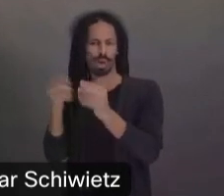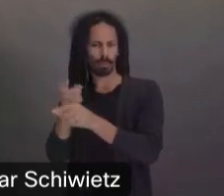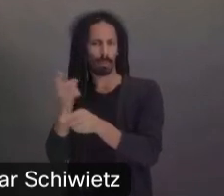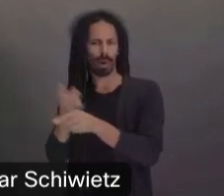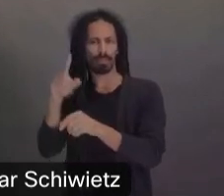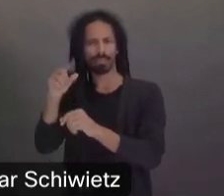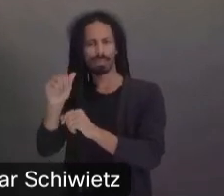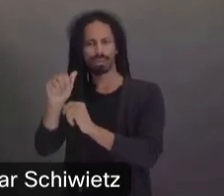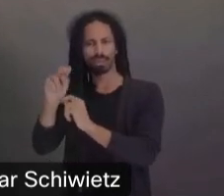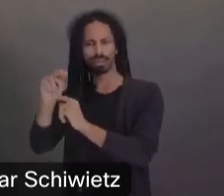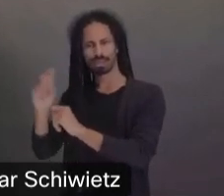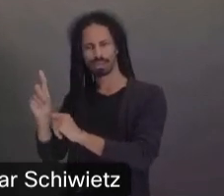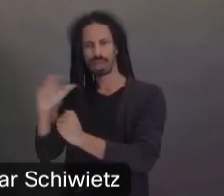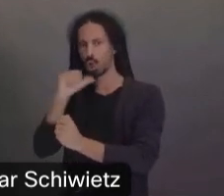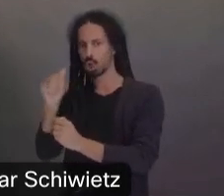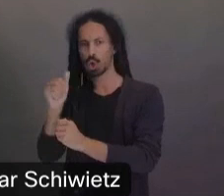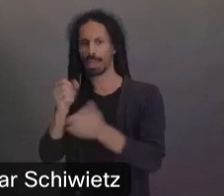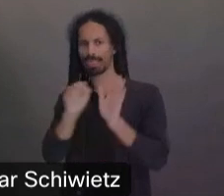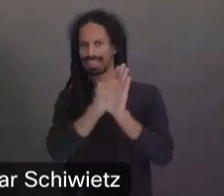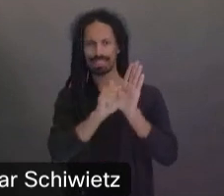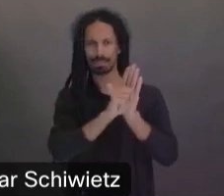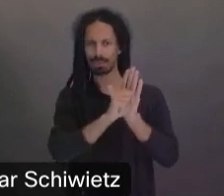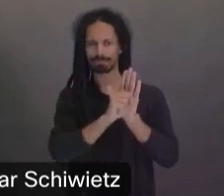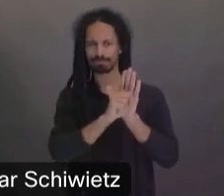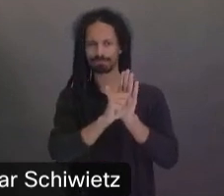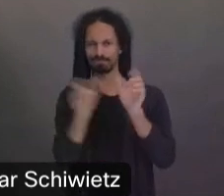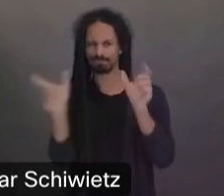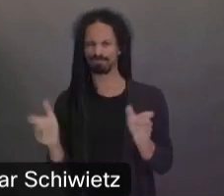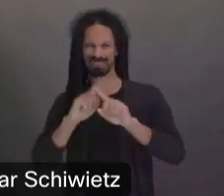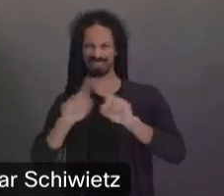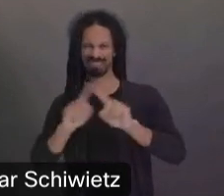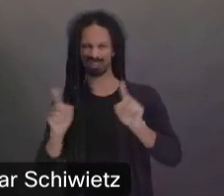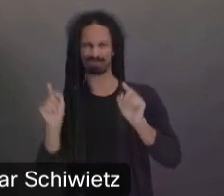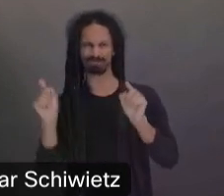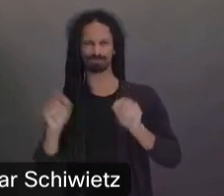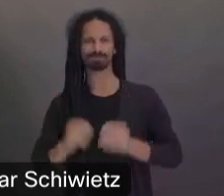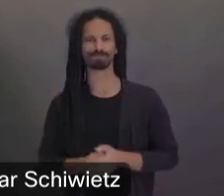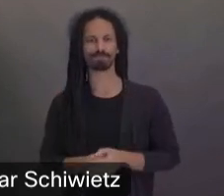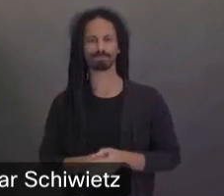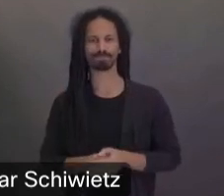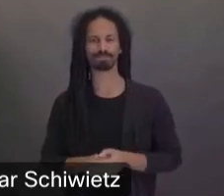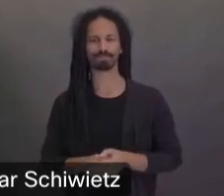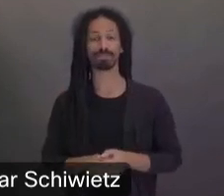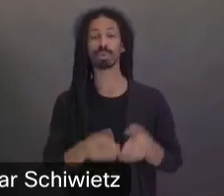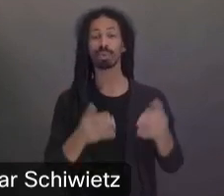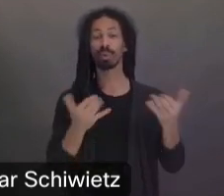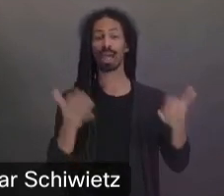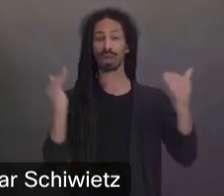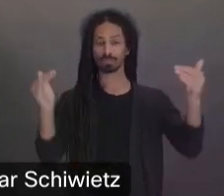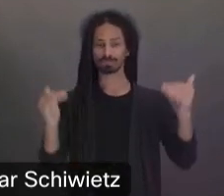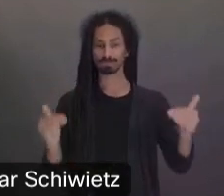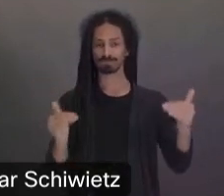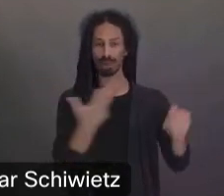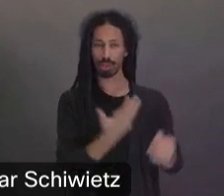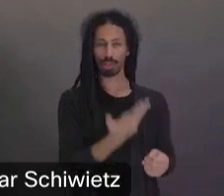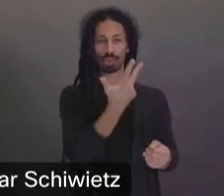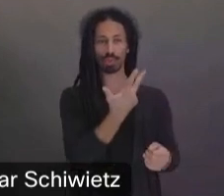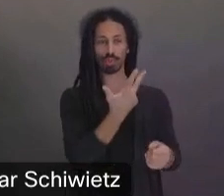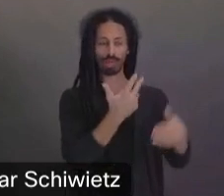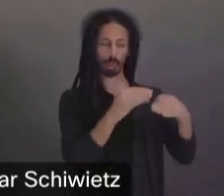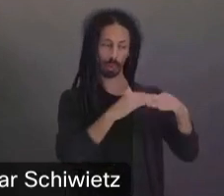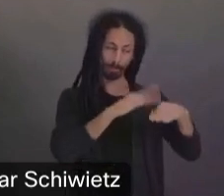So as you saw in that previous example, we had an et al. This means that there were 3 or more